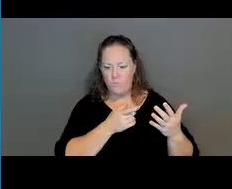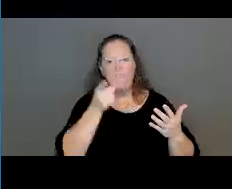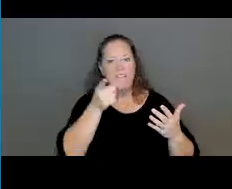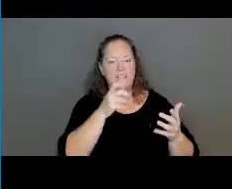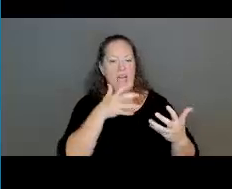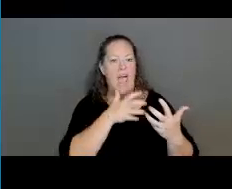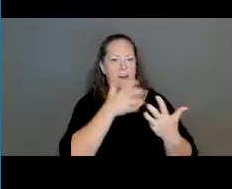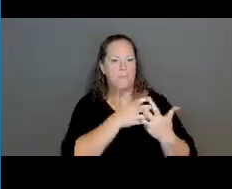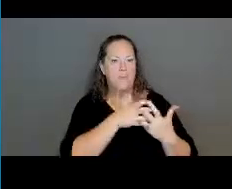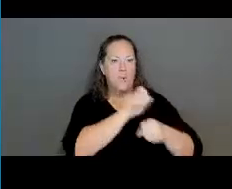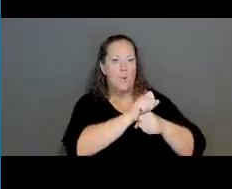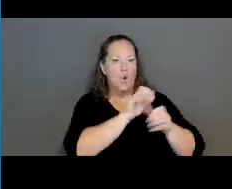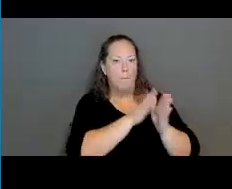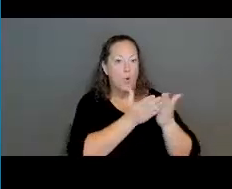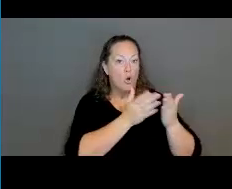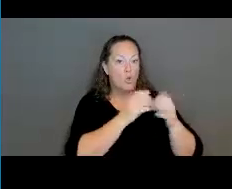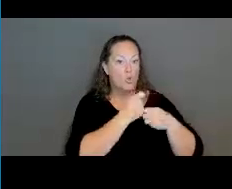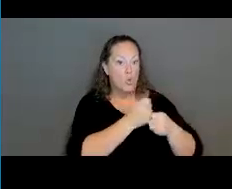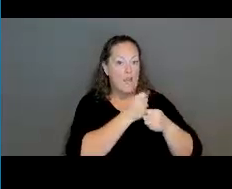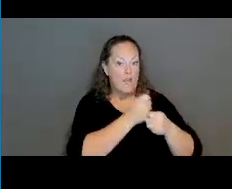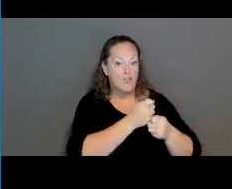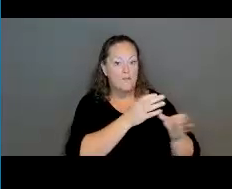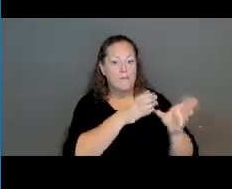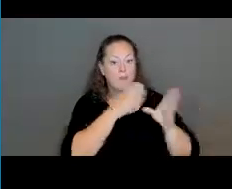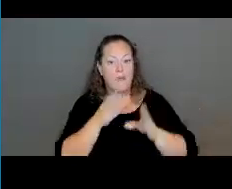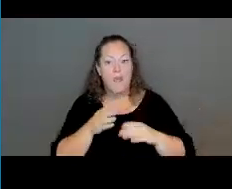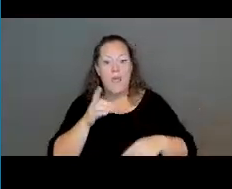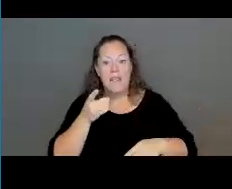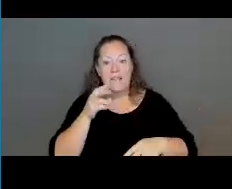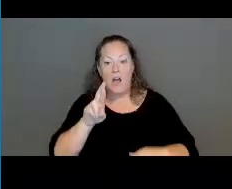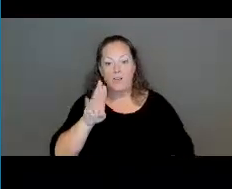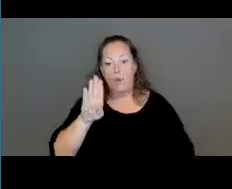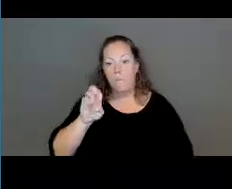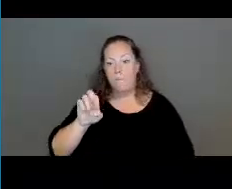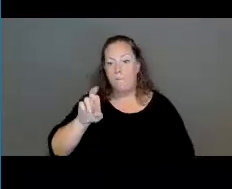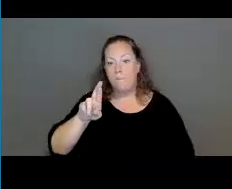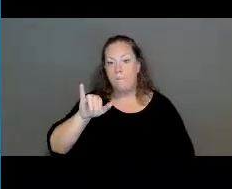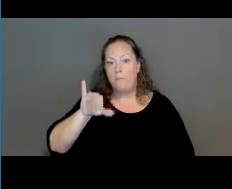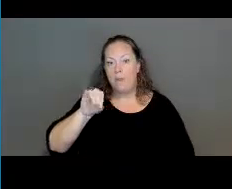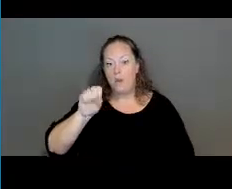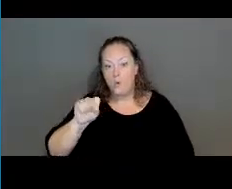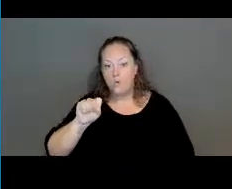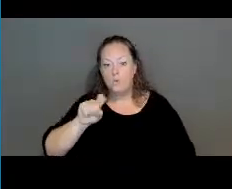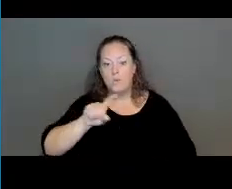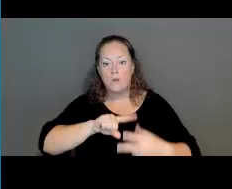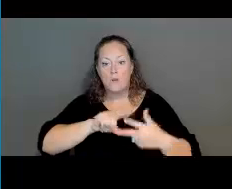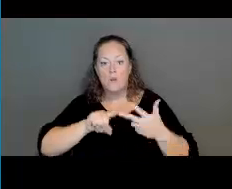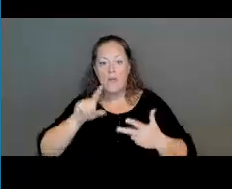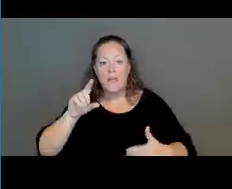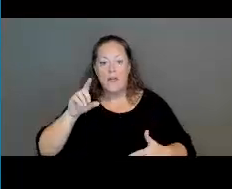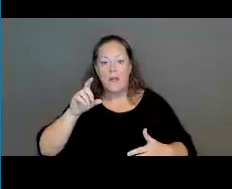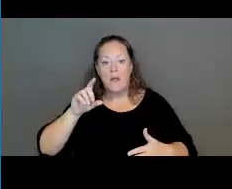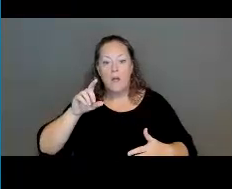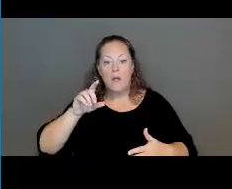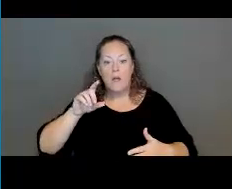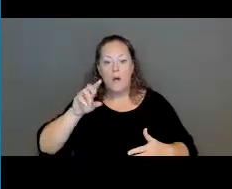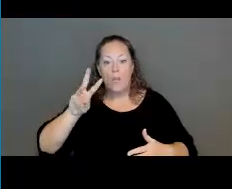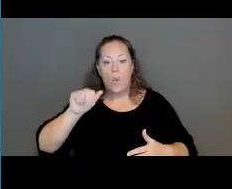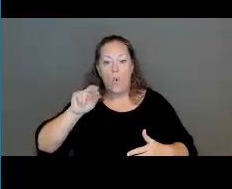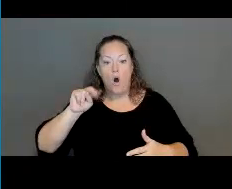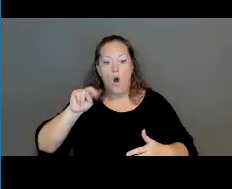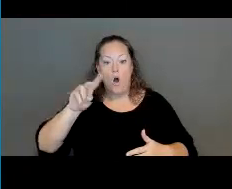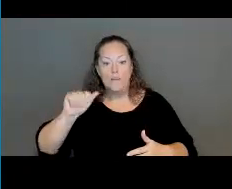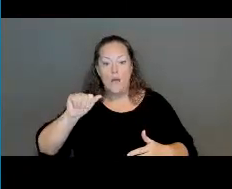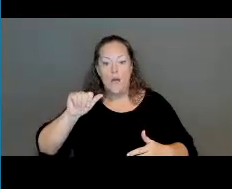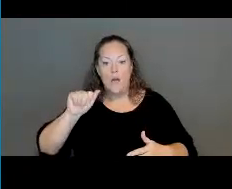adaptation workbook creation, Dr. Nora Alvarez Berrios, Wanda Crespo Acevedo, and Dr. Bill Gould, who is here with